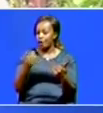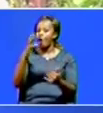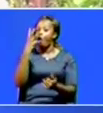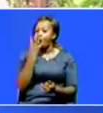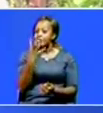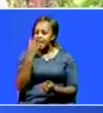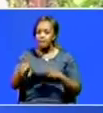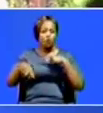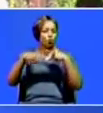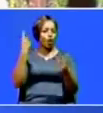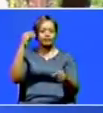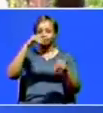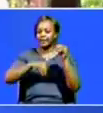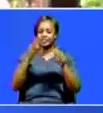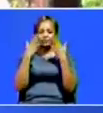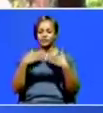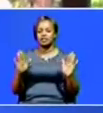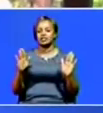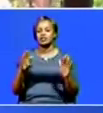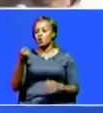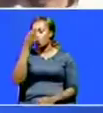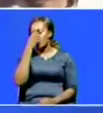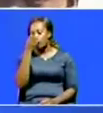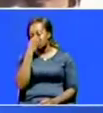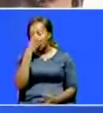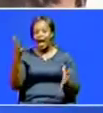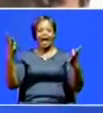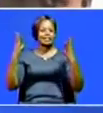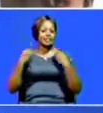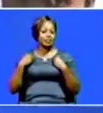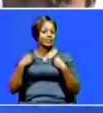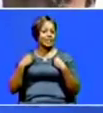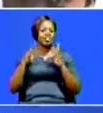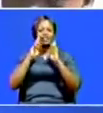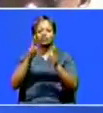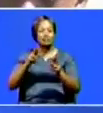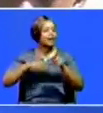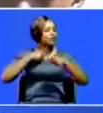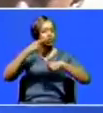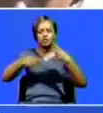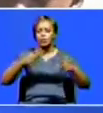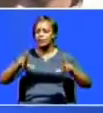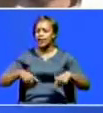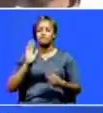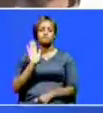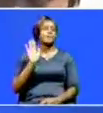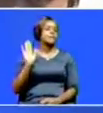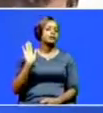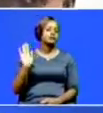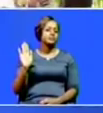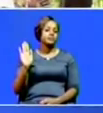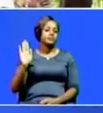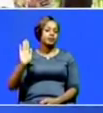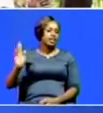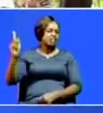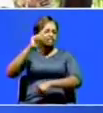in Kibra, William Ruto, can you accept the results and move on? Every morning, ati